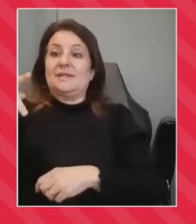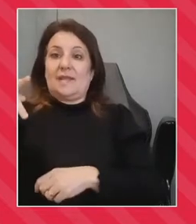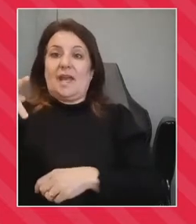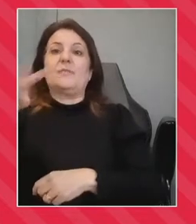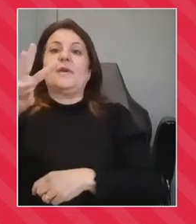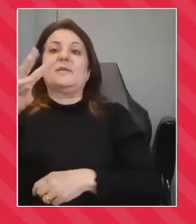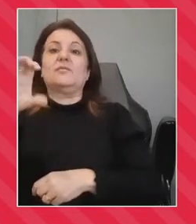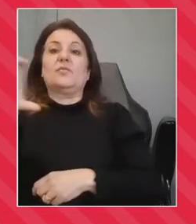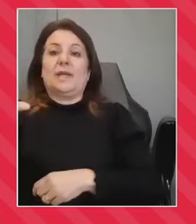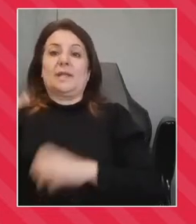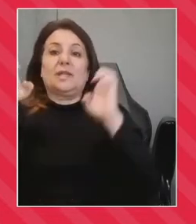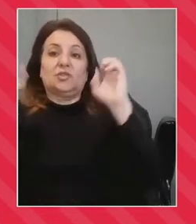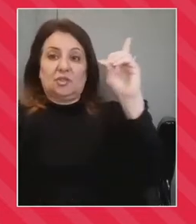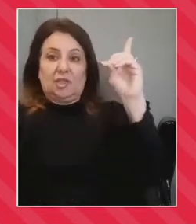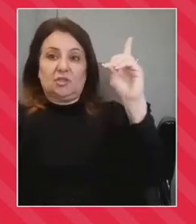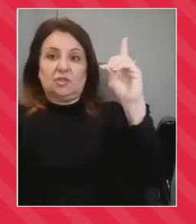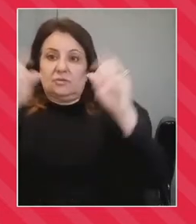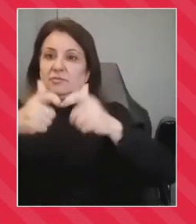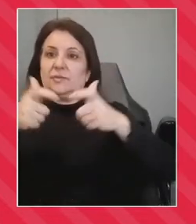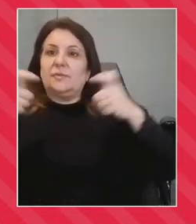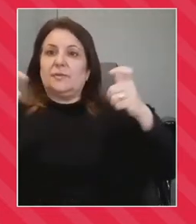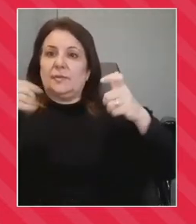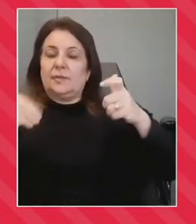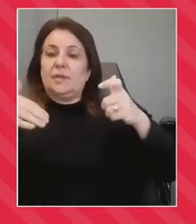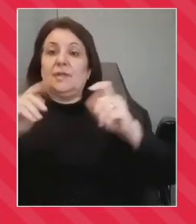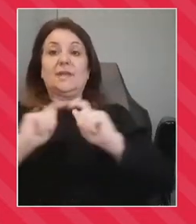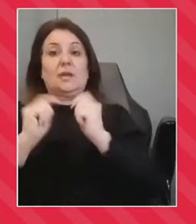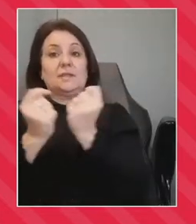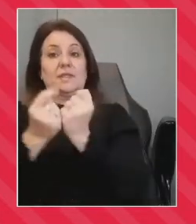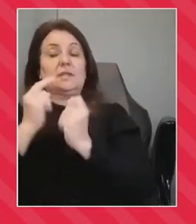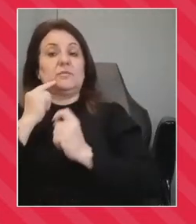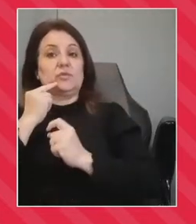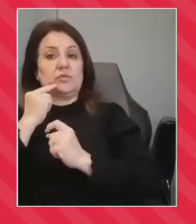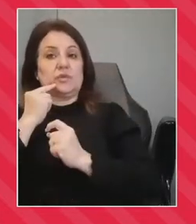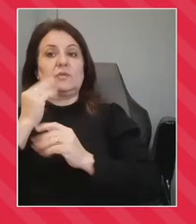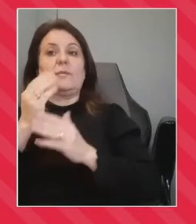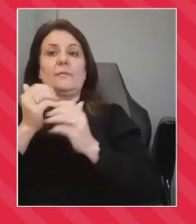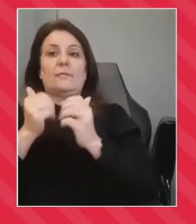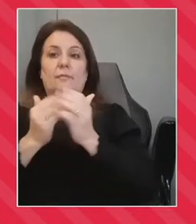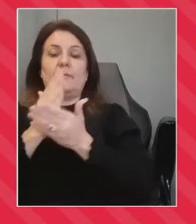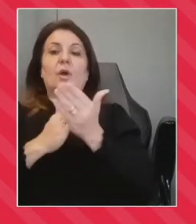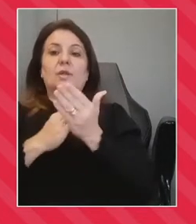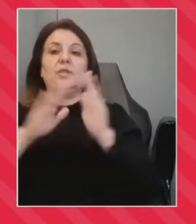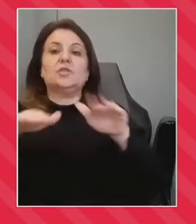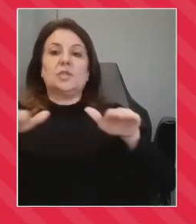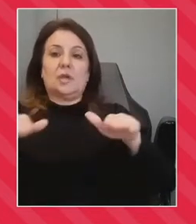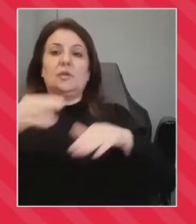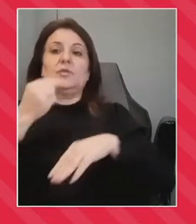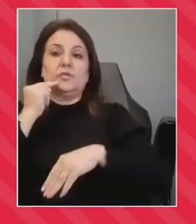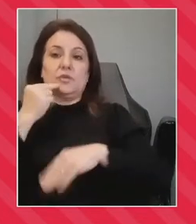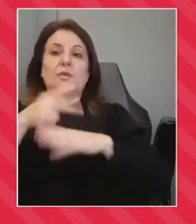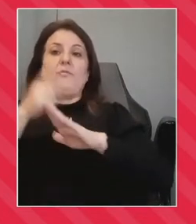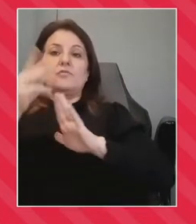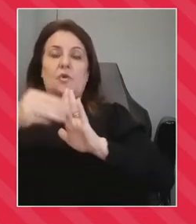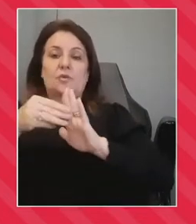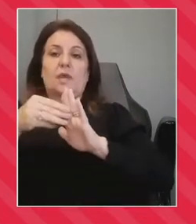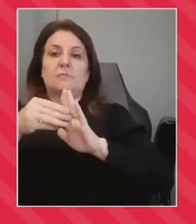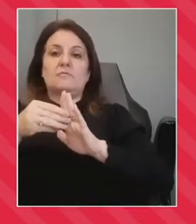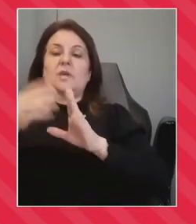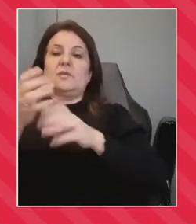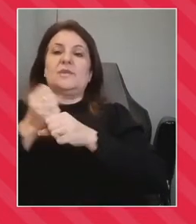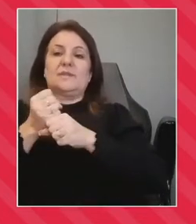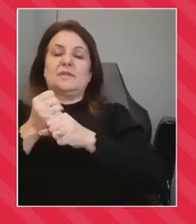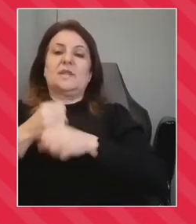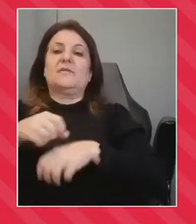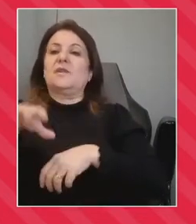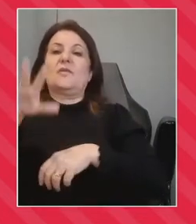Counseling. And in addition to those, our Team Nutrition, which is part of the Child Nutrition Program, recently awarded about $5.5 million in grants